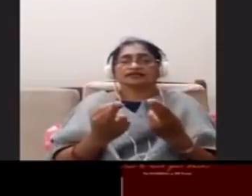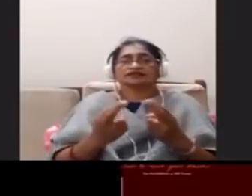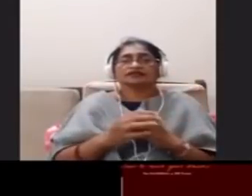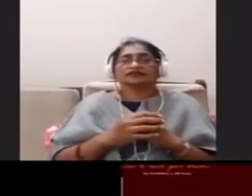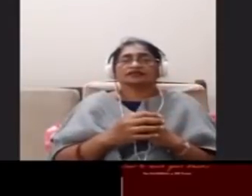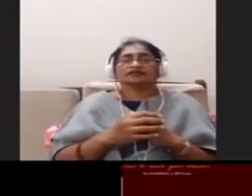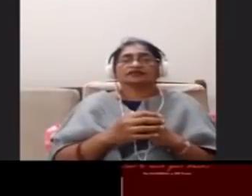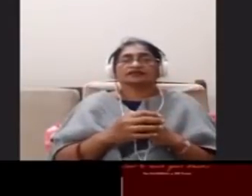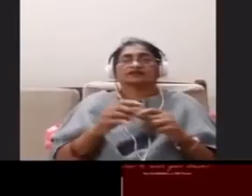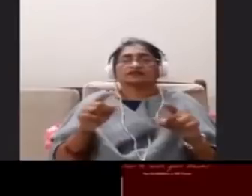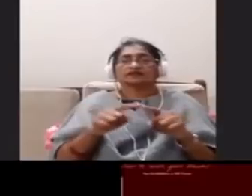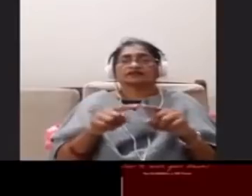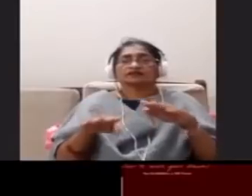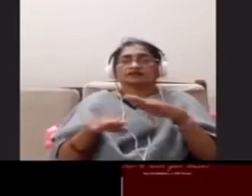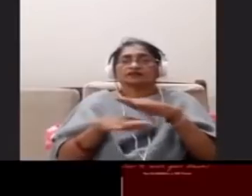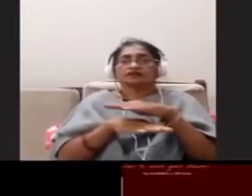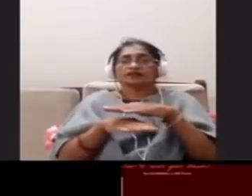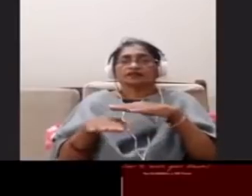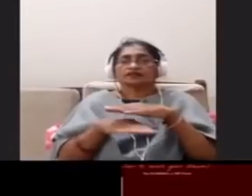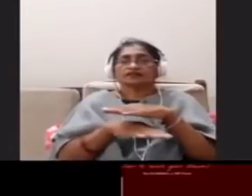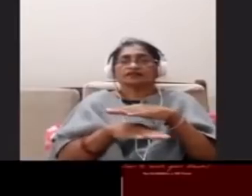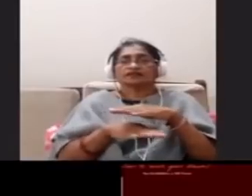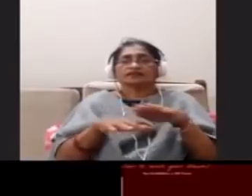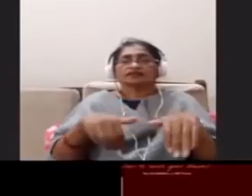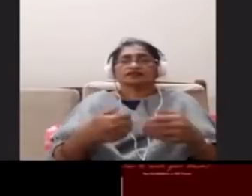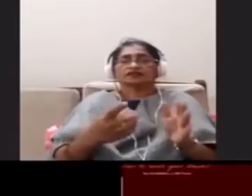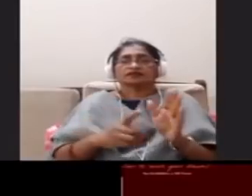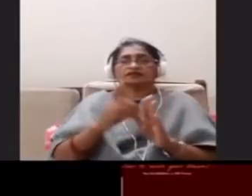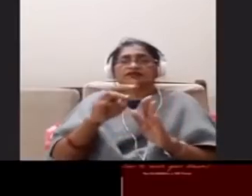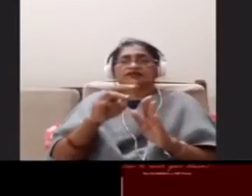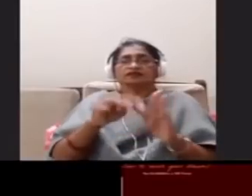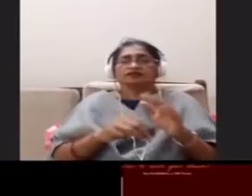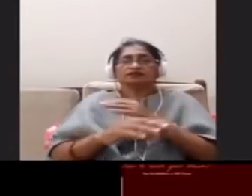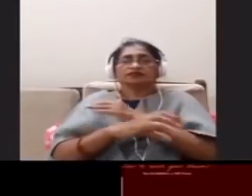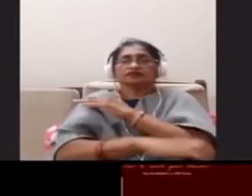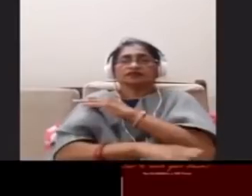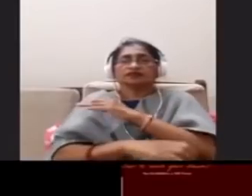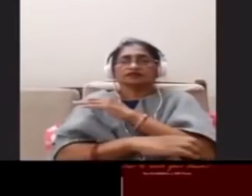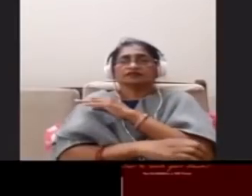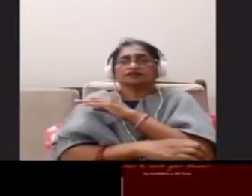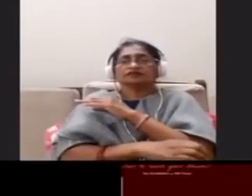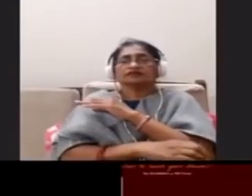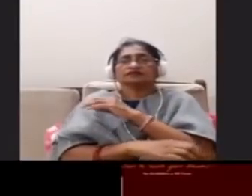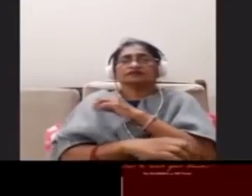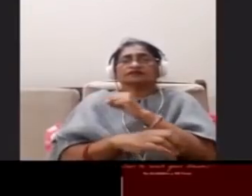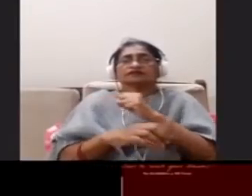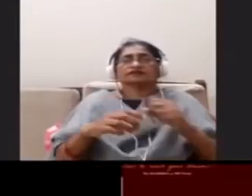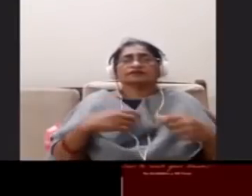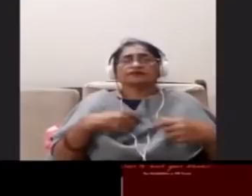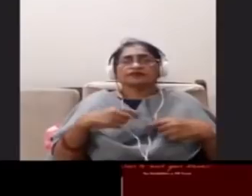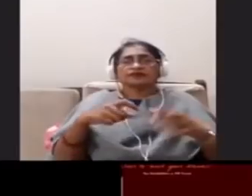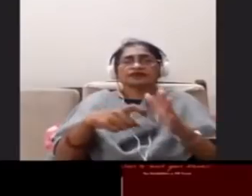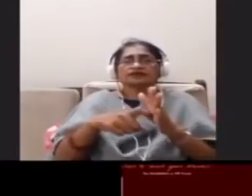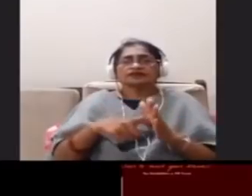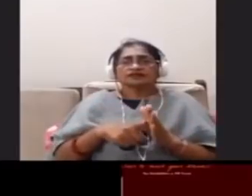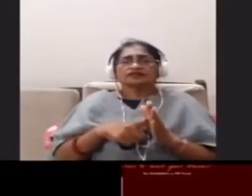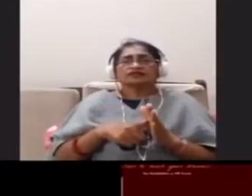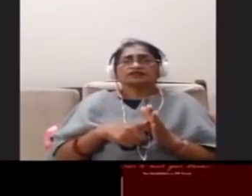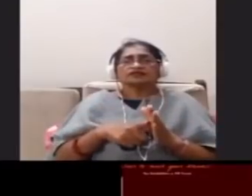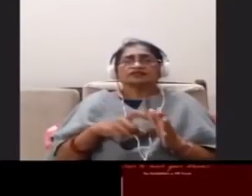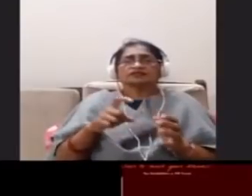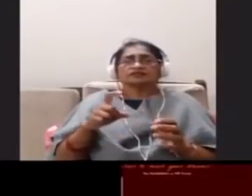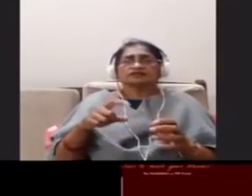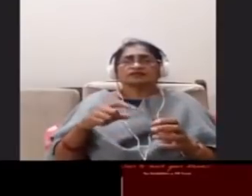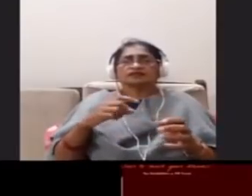for the basics. And for us in developing countries, we have a big challenge, because we are neither traditional as we tend to think. We can